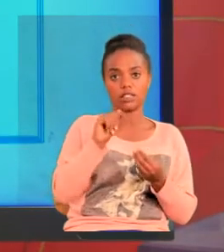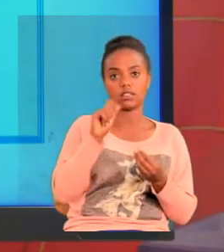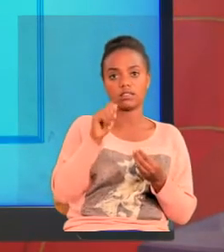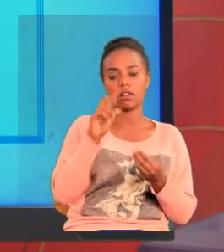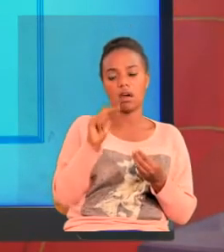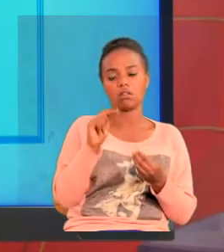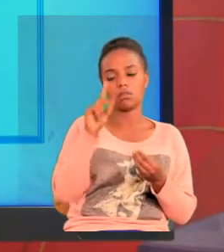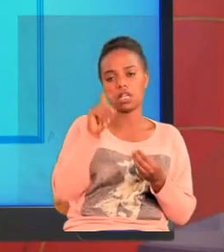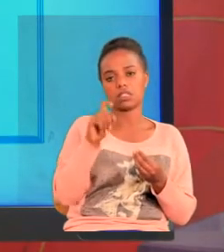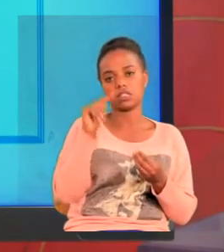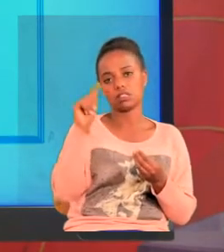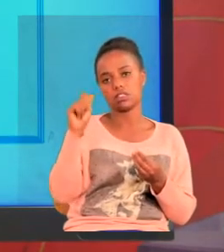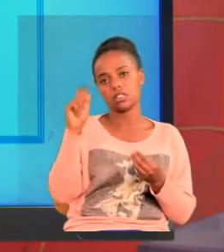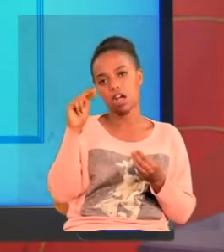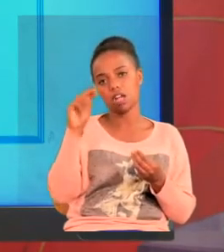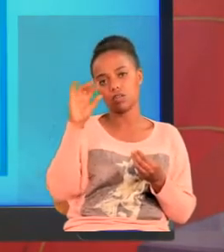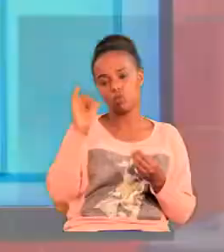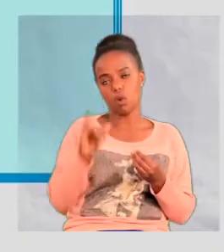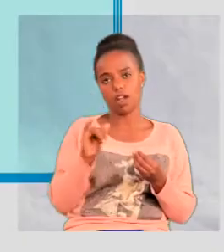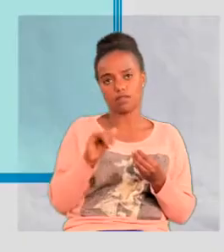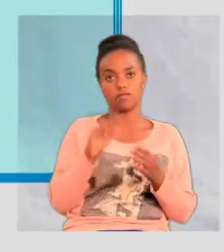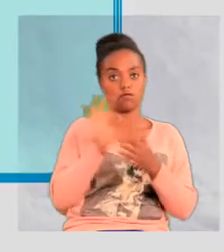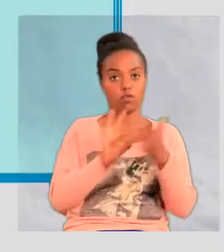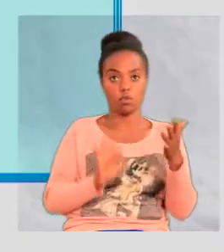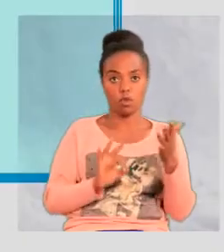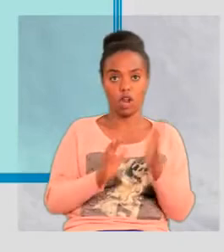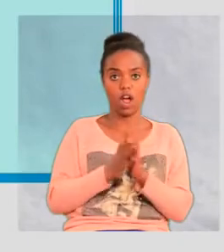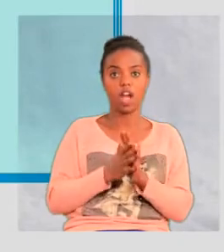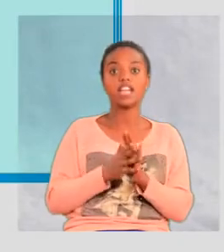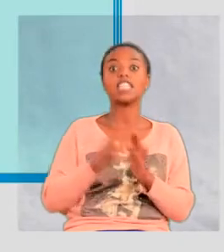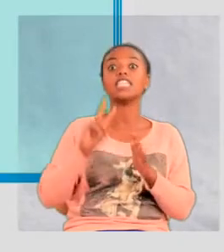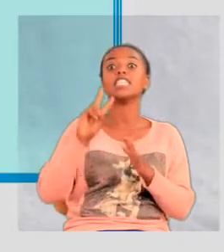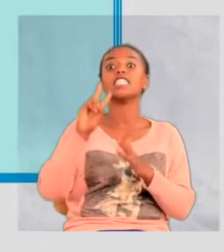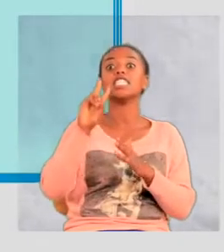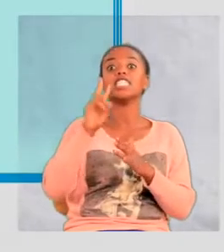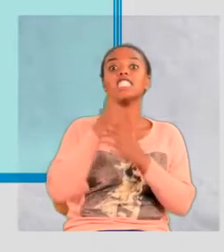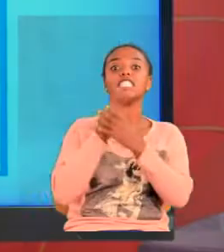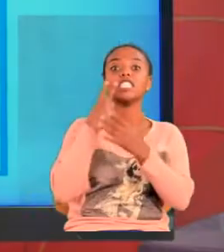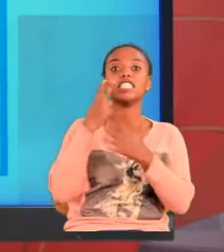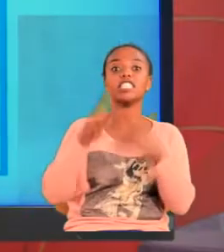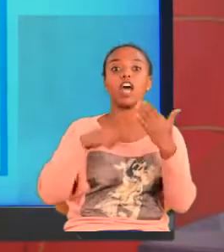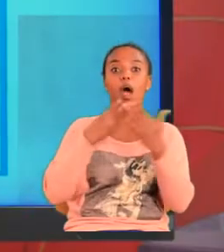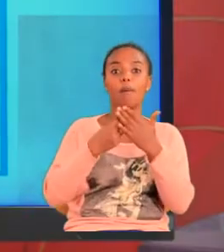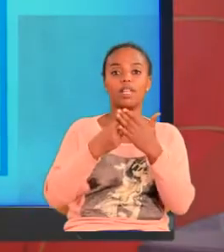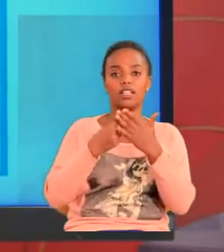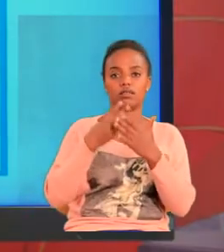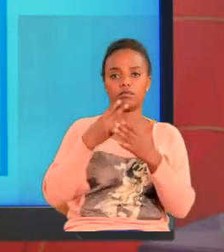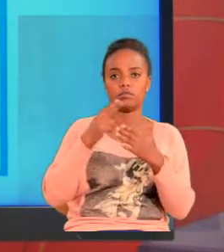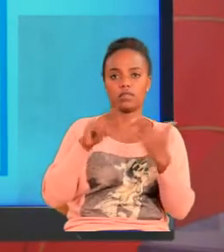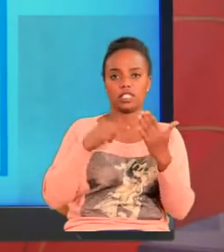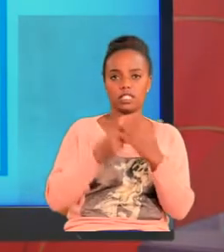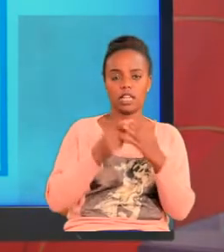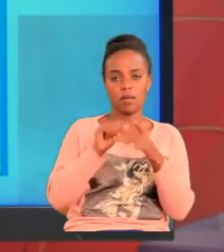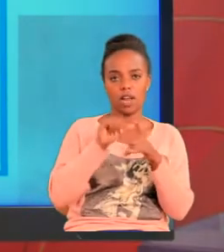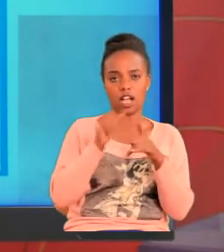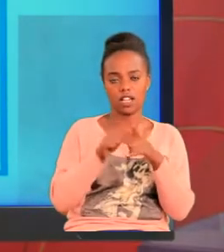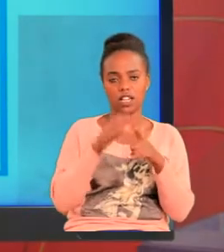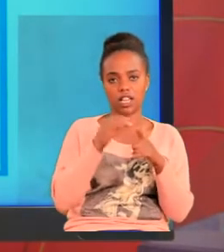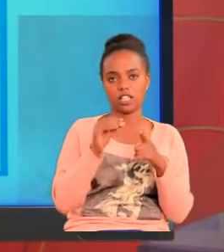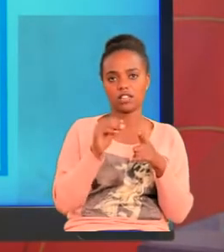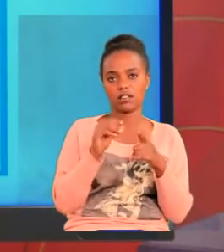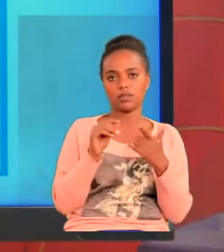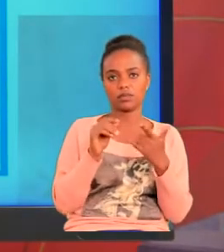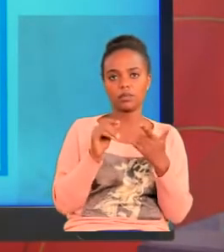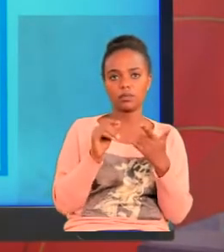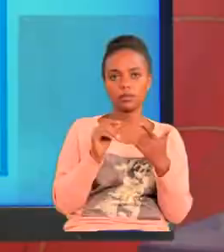trigonometric functions. So double angle formula and half angle formula. Sin 2x is given